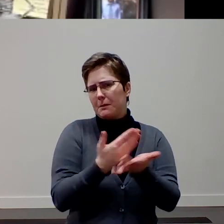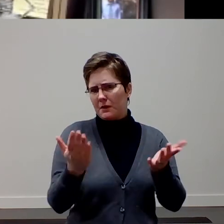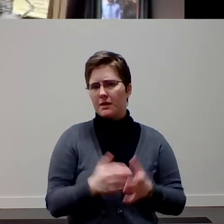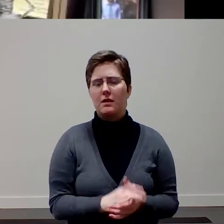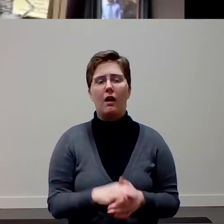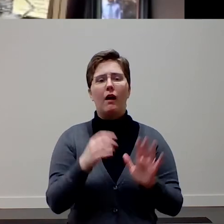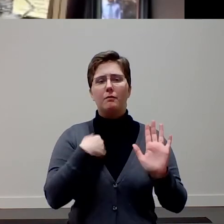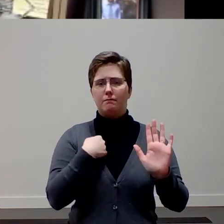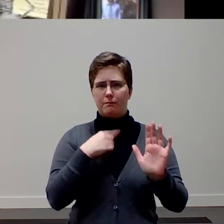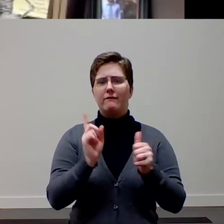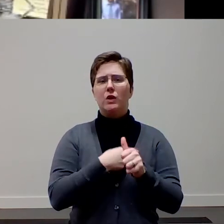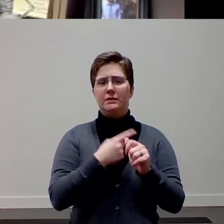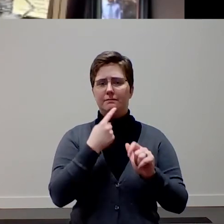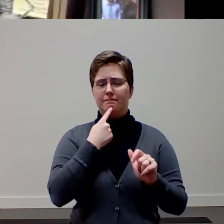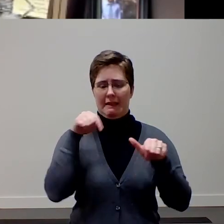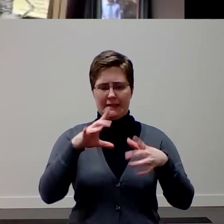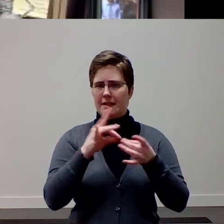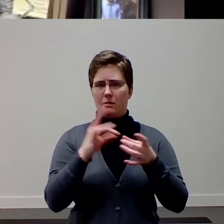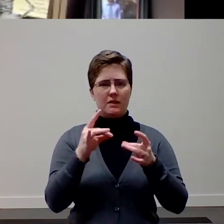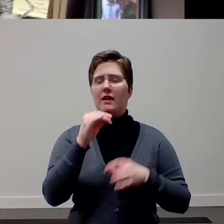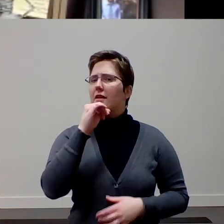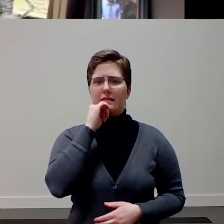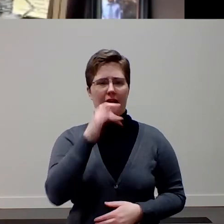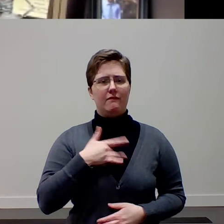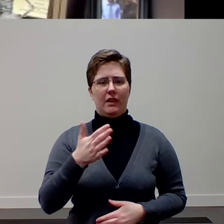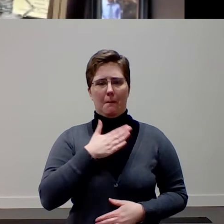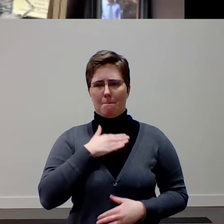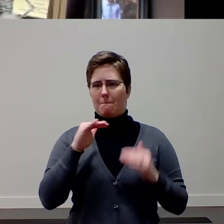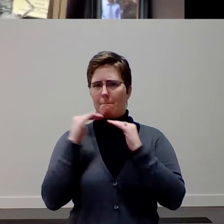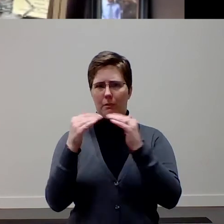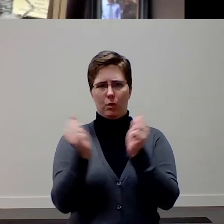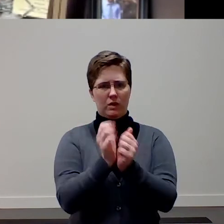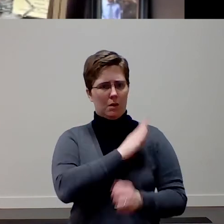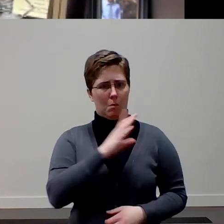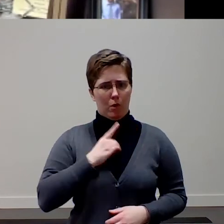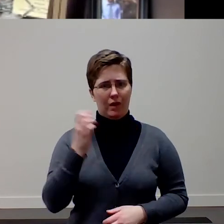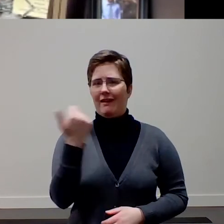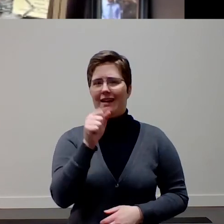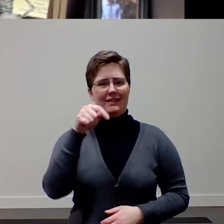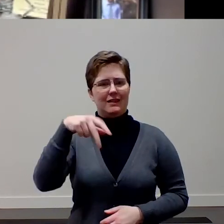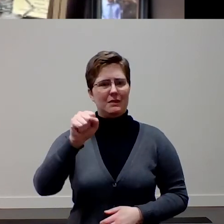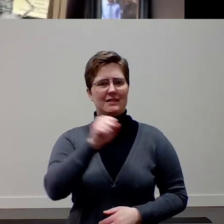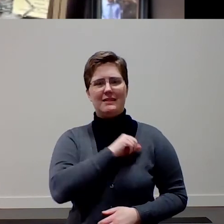Appreciate all that you do. Again, let's keep it moving. I mean, this is some trying times, and